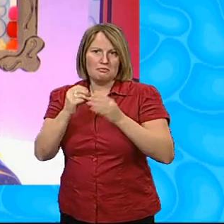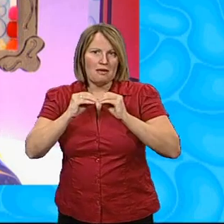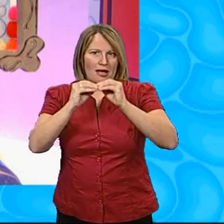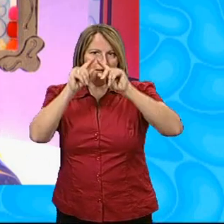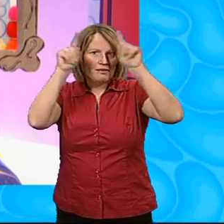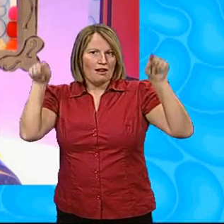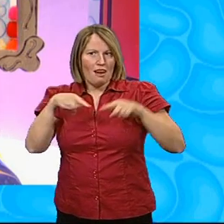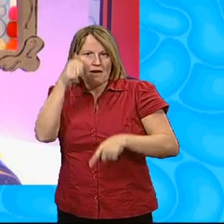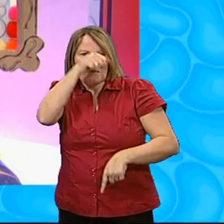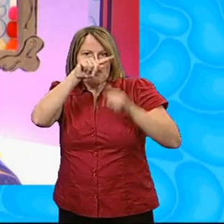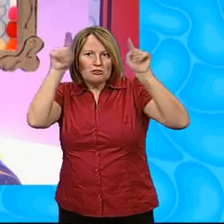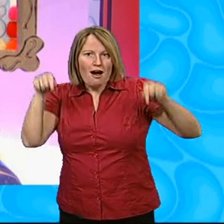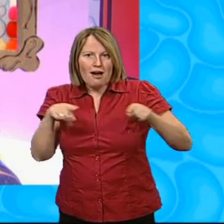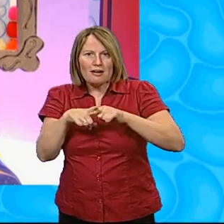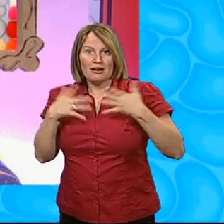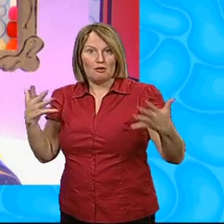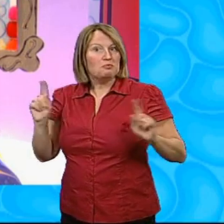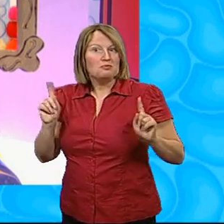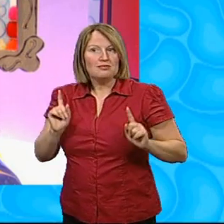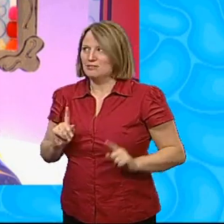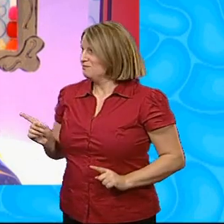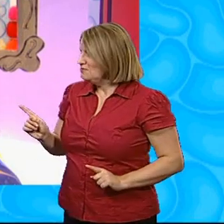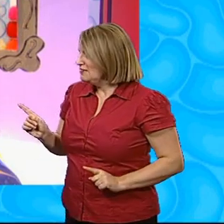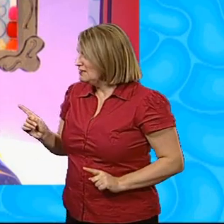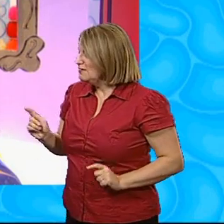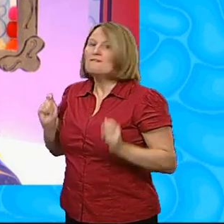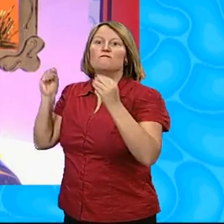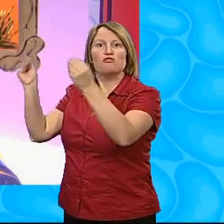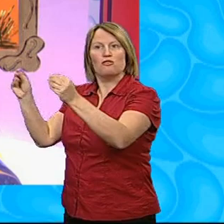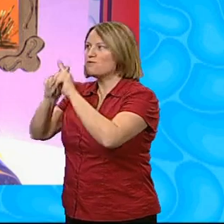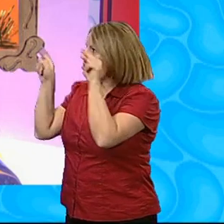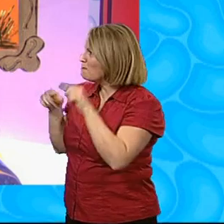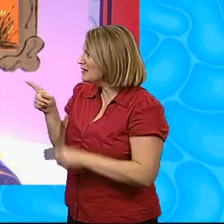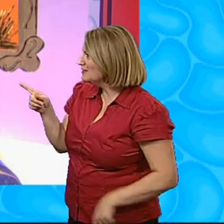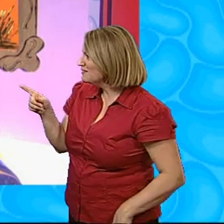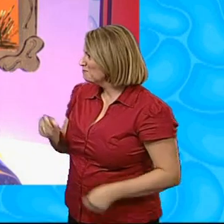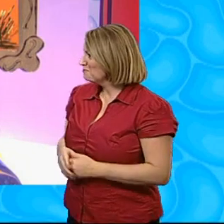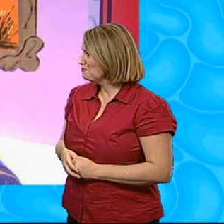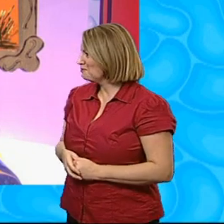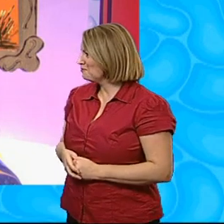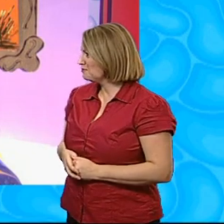way of making a really clever picture. Now all that's left to do is frame it.